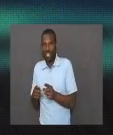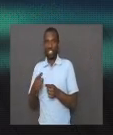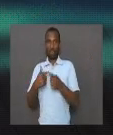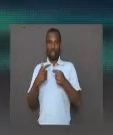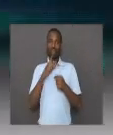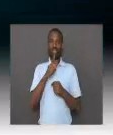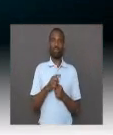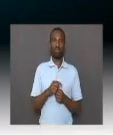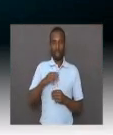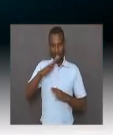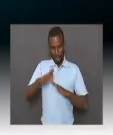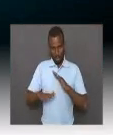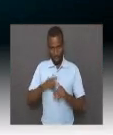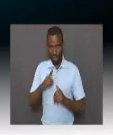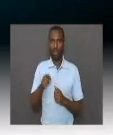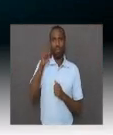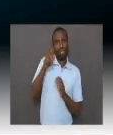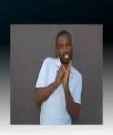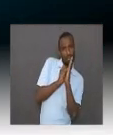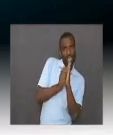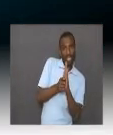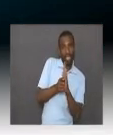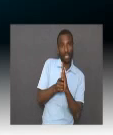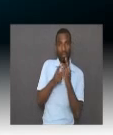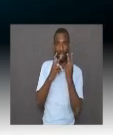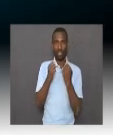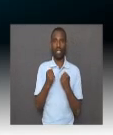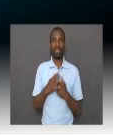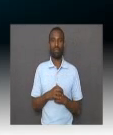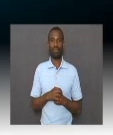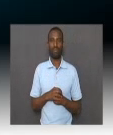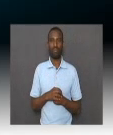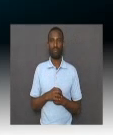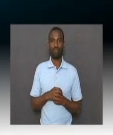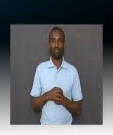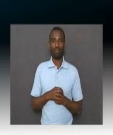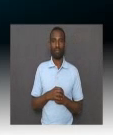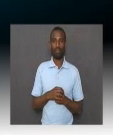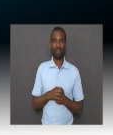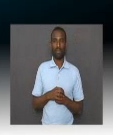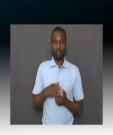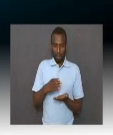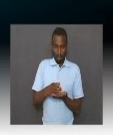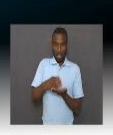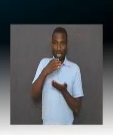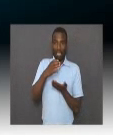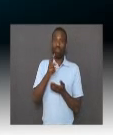In this example, a drop of orange juice is dropped into a glass of